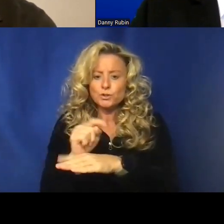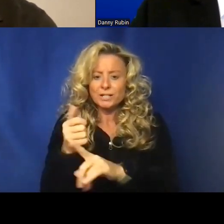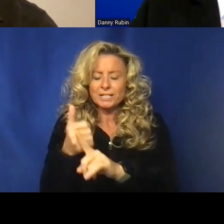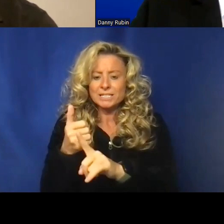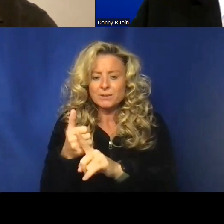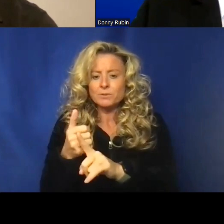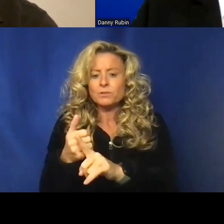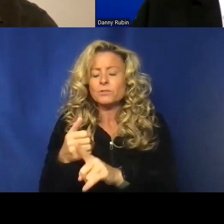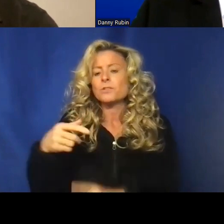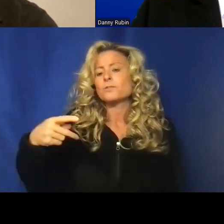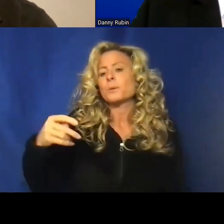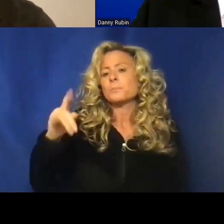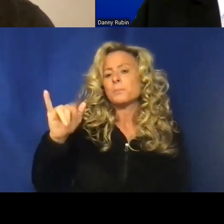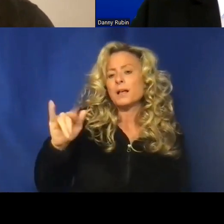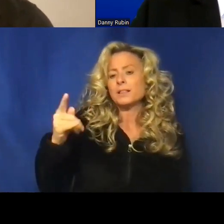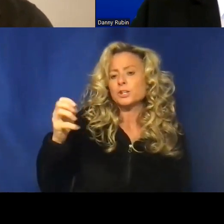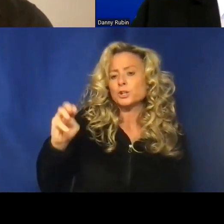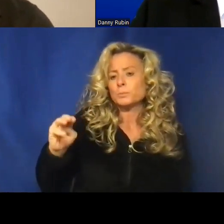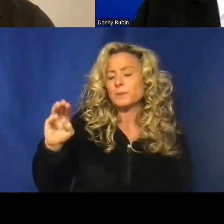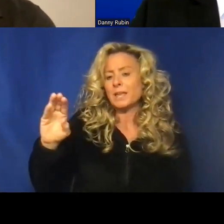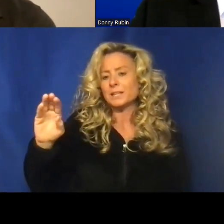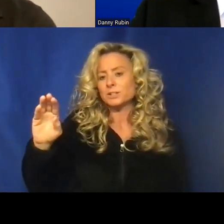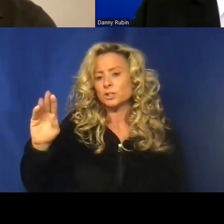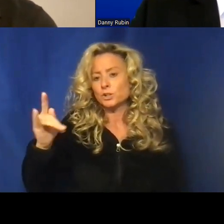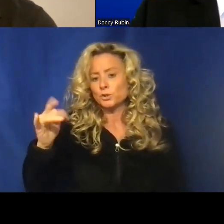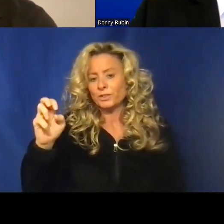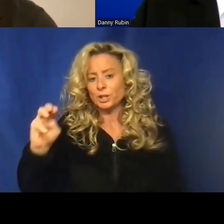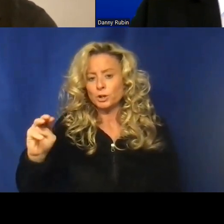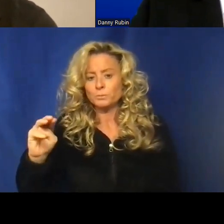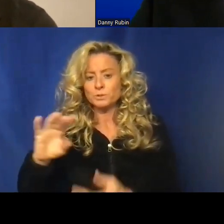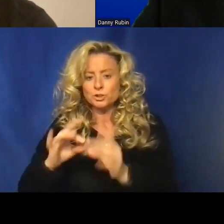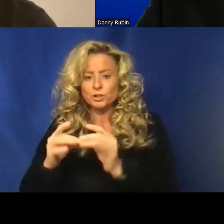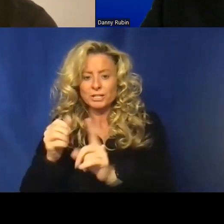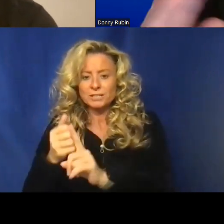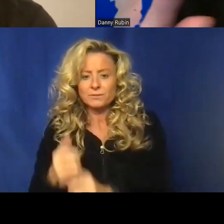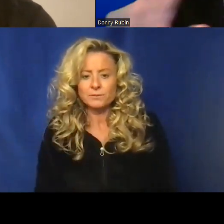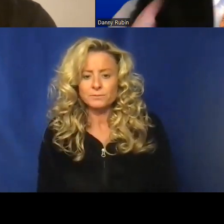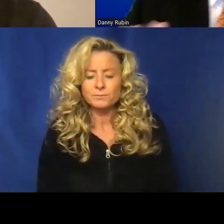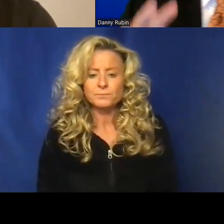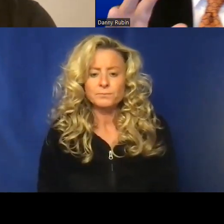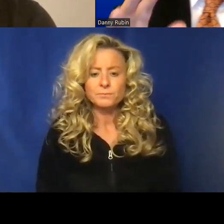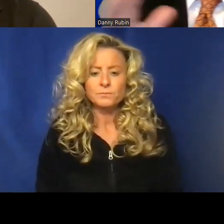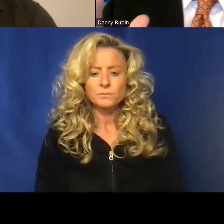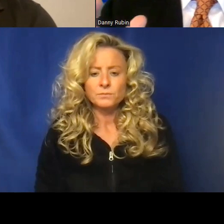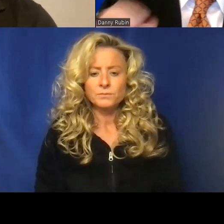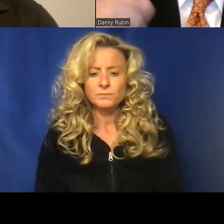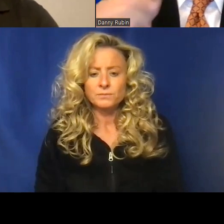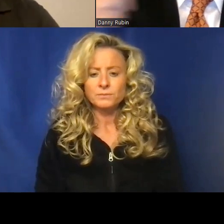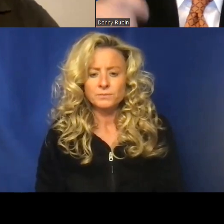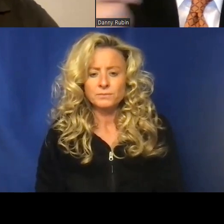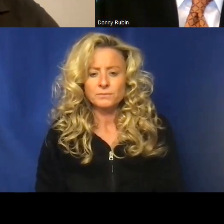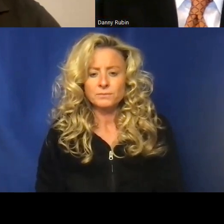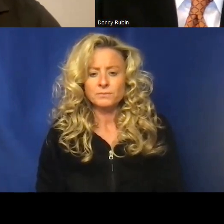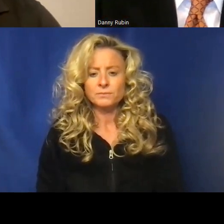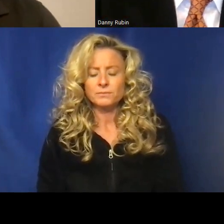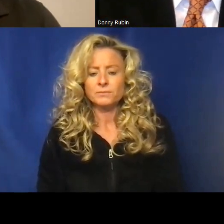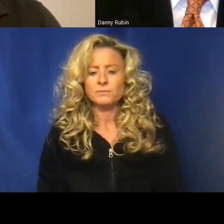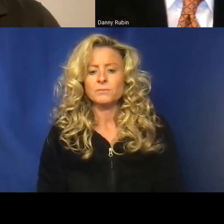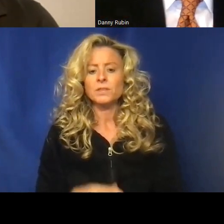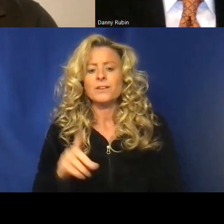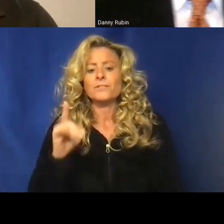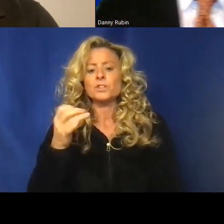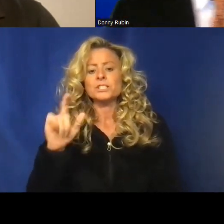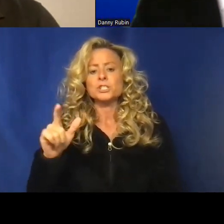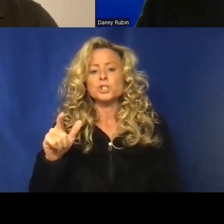into Polygon chain? Do you know what that means? And what does this question mean? It's different types of Bitcoin or digital